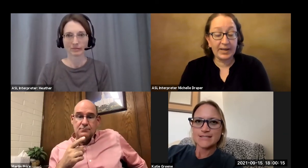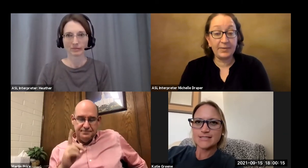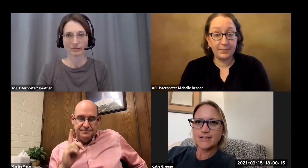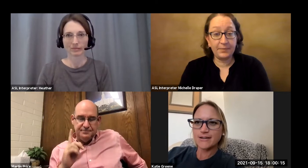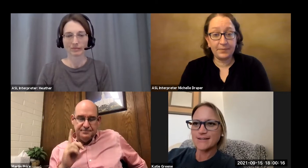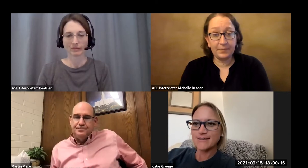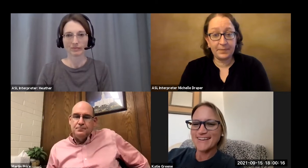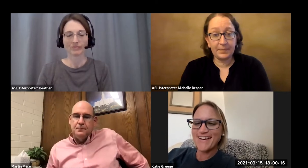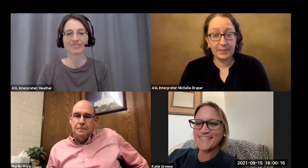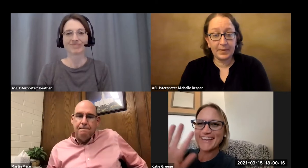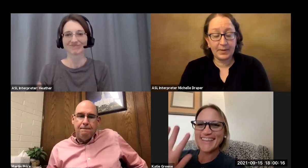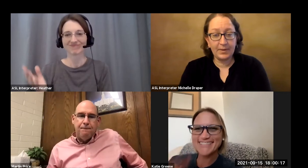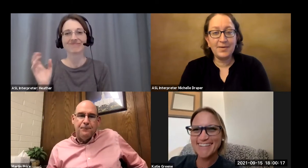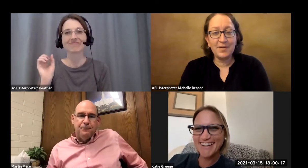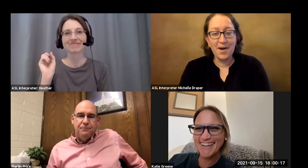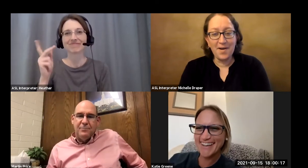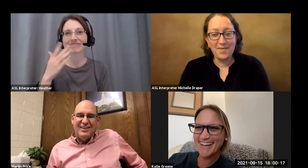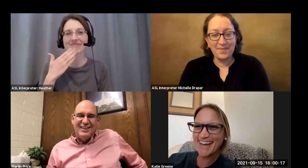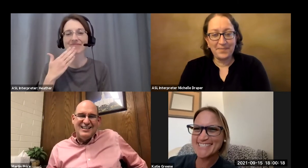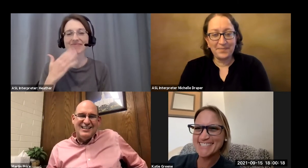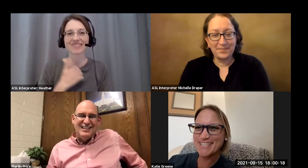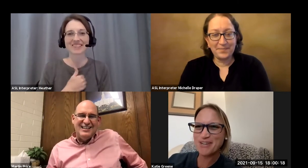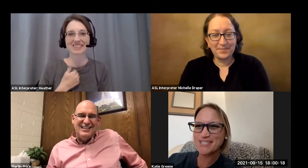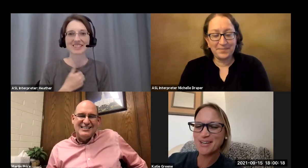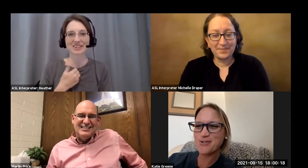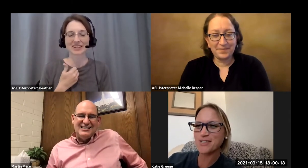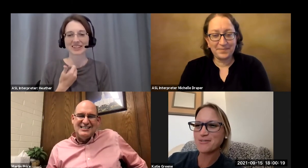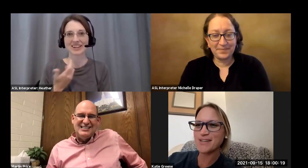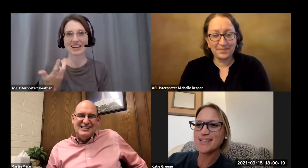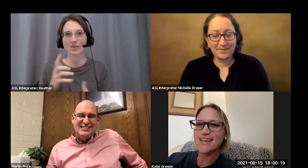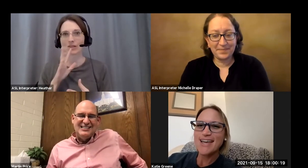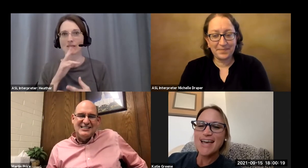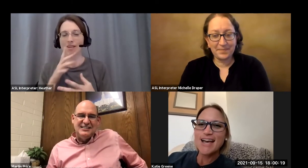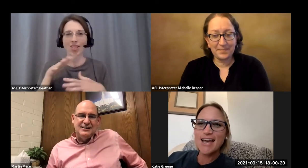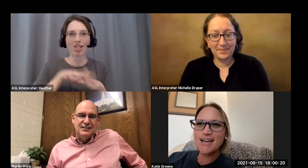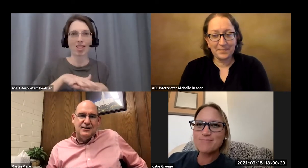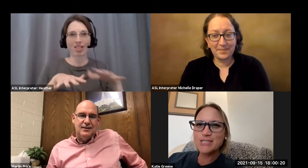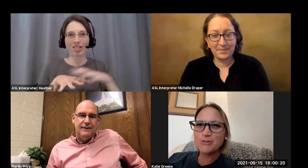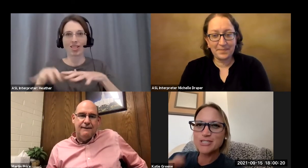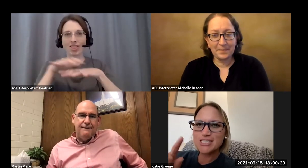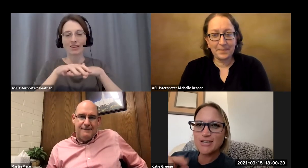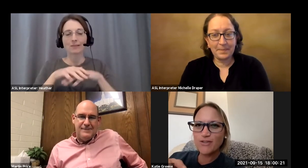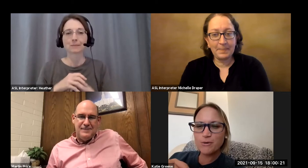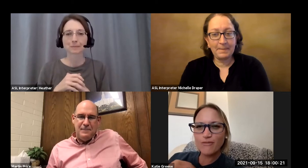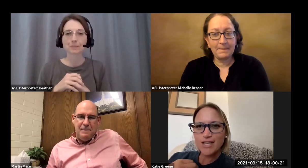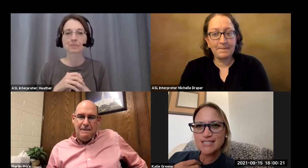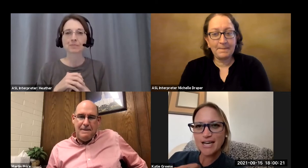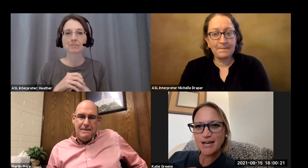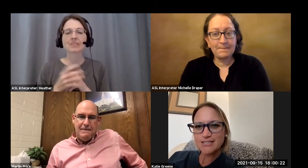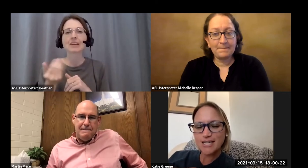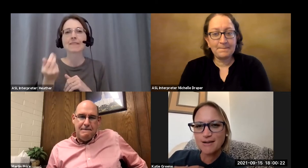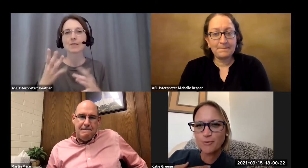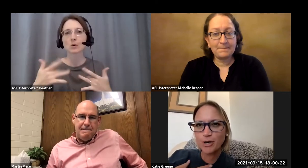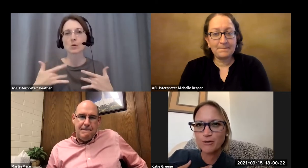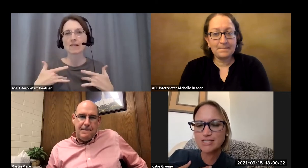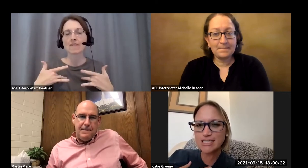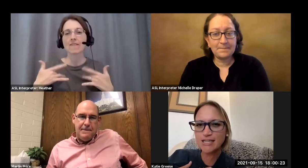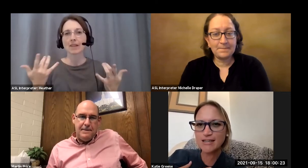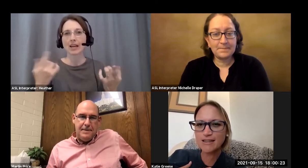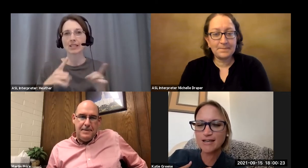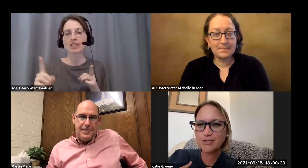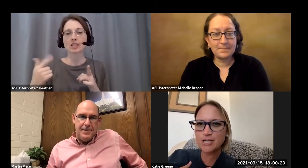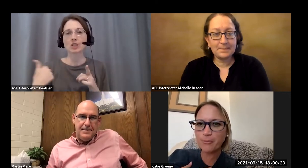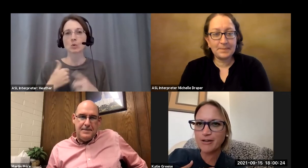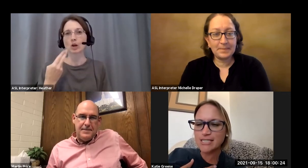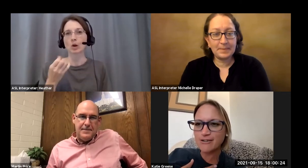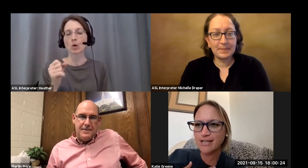Go ahead, Katie. Okay, thanks. Sorry, I just didn't want to talk over anyone. So just a few events that we're